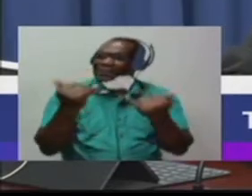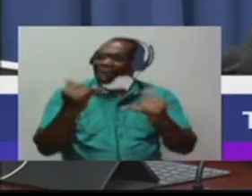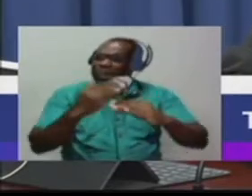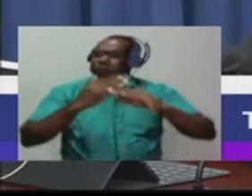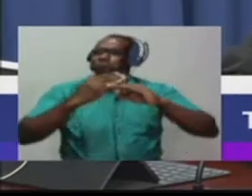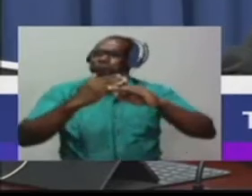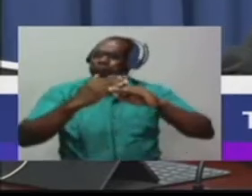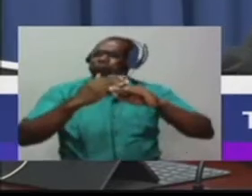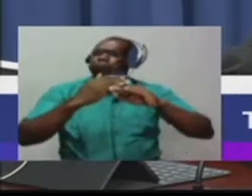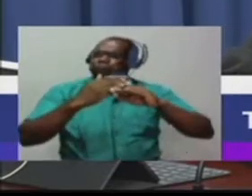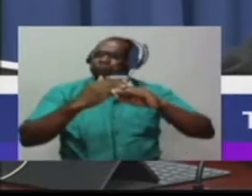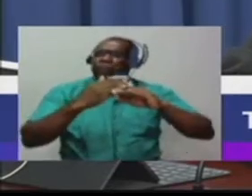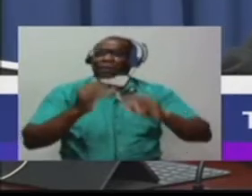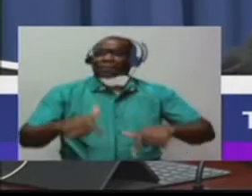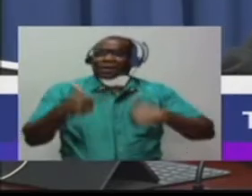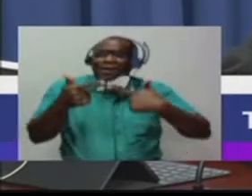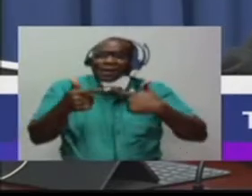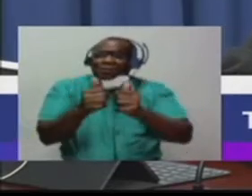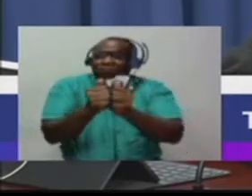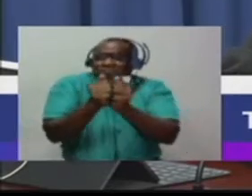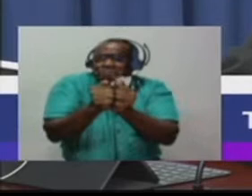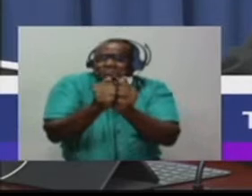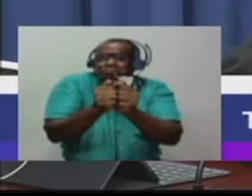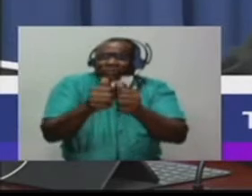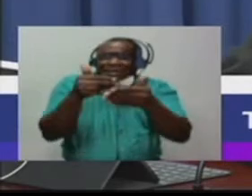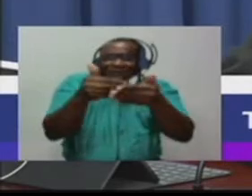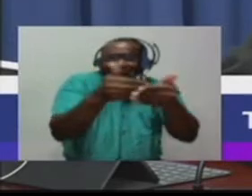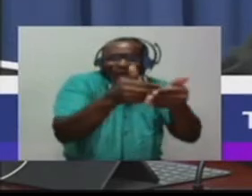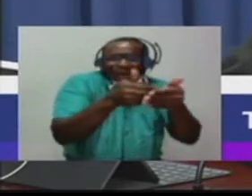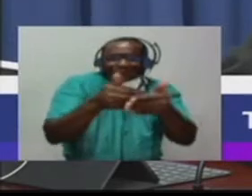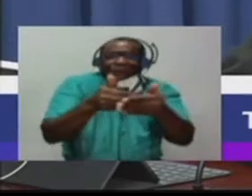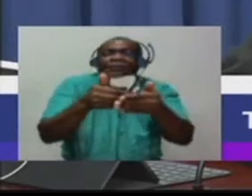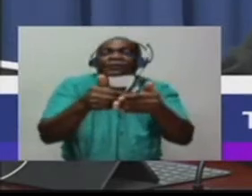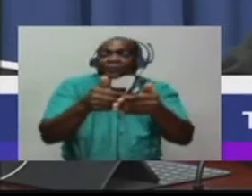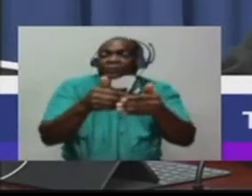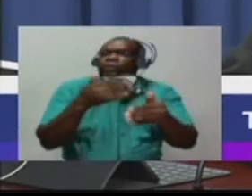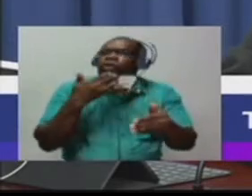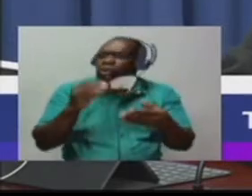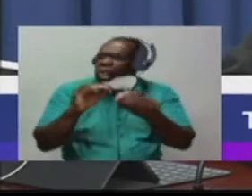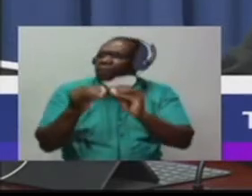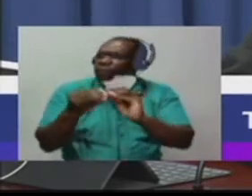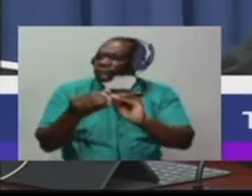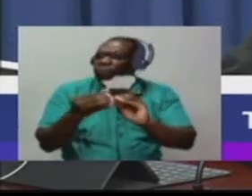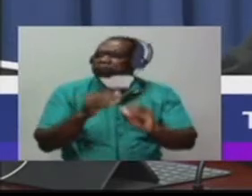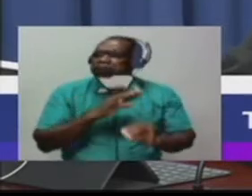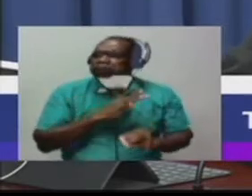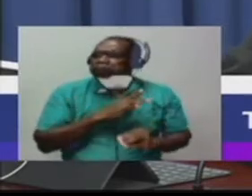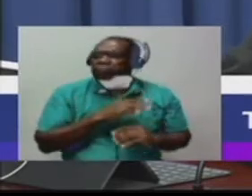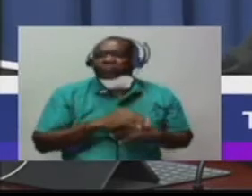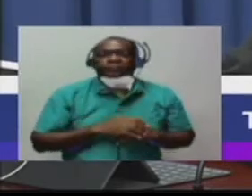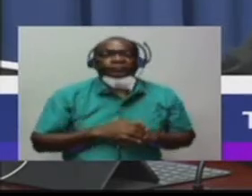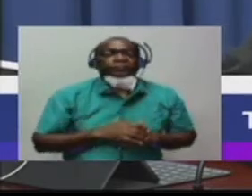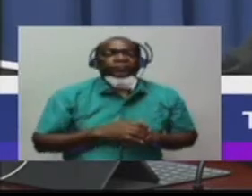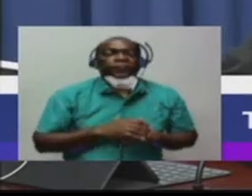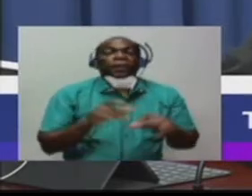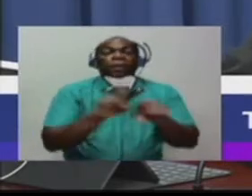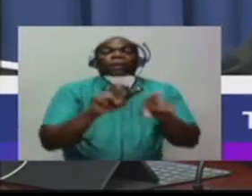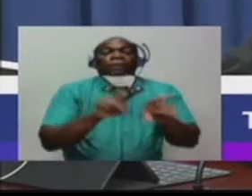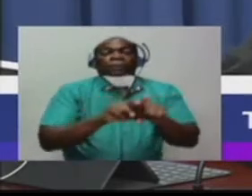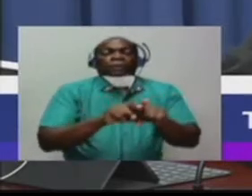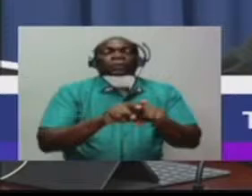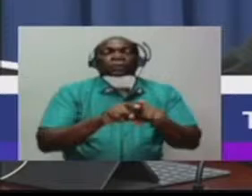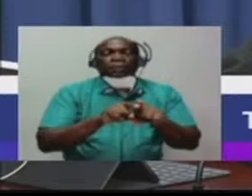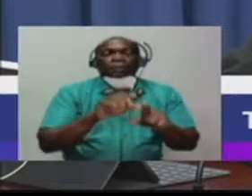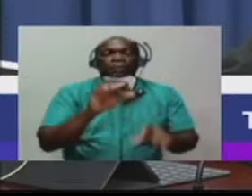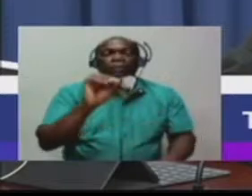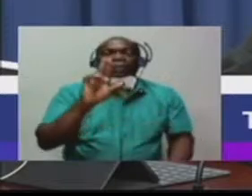those are good numbers. We'll be doing, in addition to our outreaches and mobile units, pop-ups,